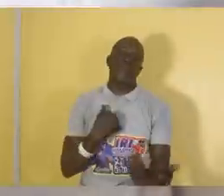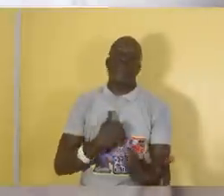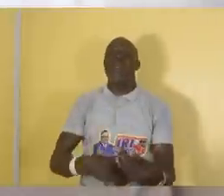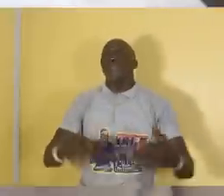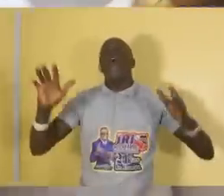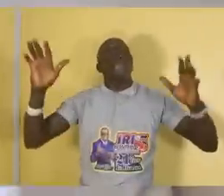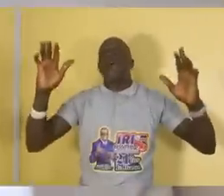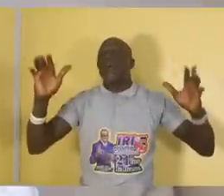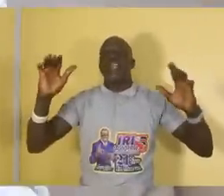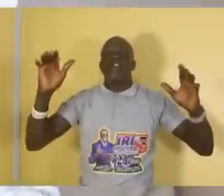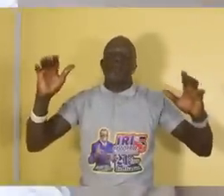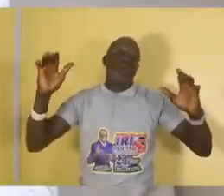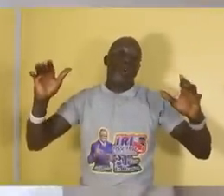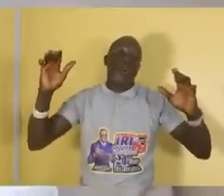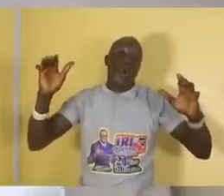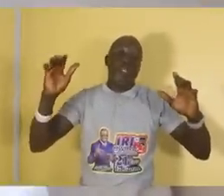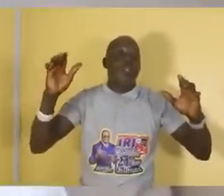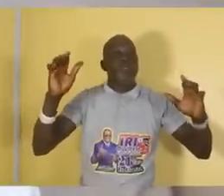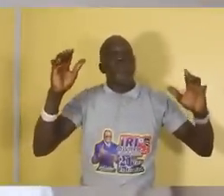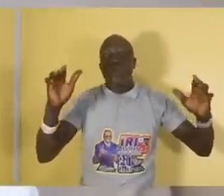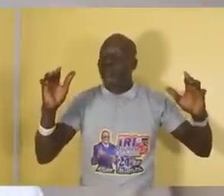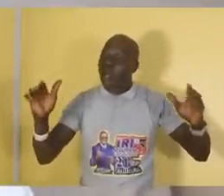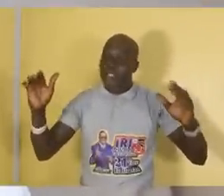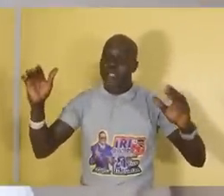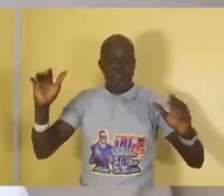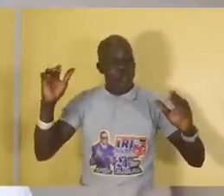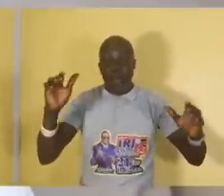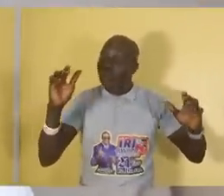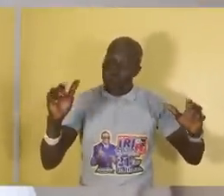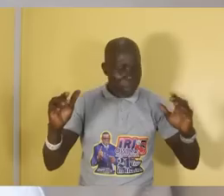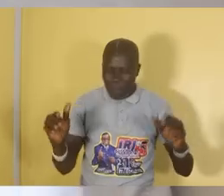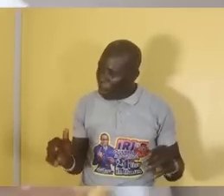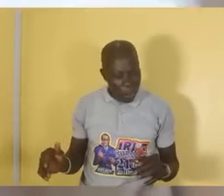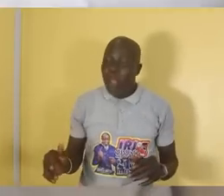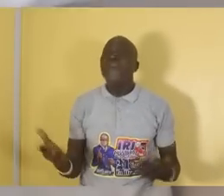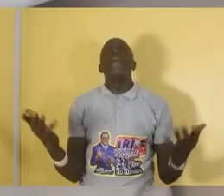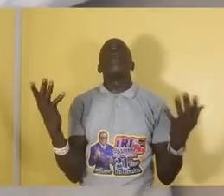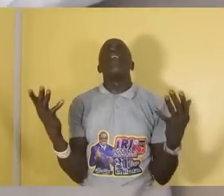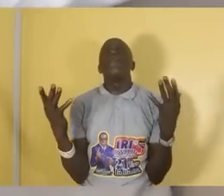Boya. Boya. Boya. Boya. Boya. Boya.